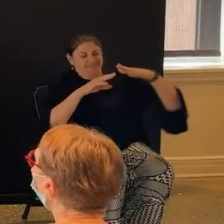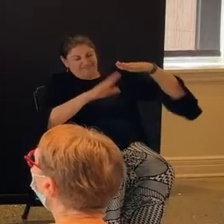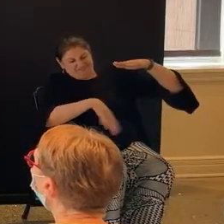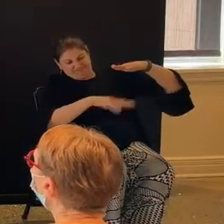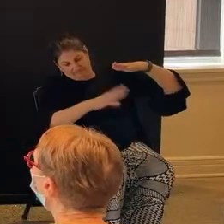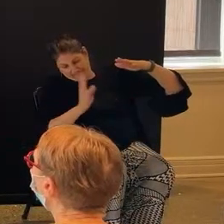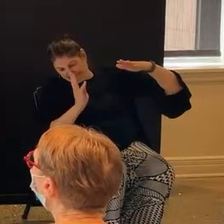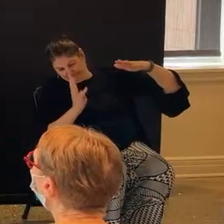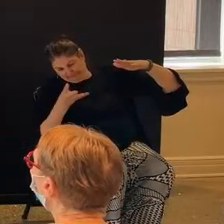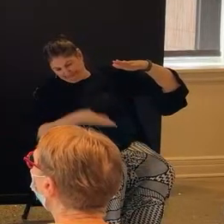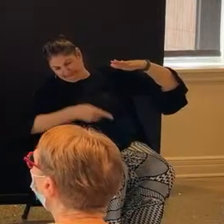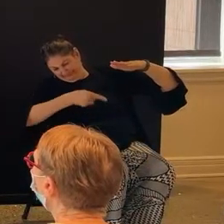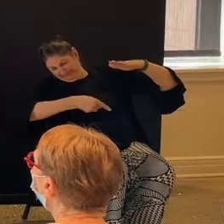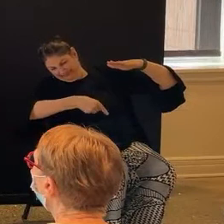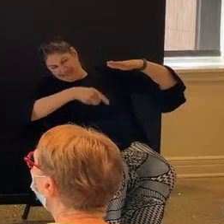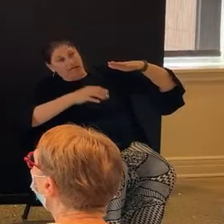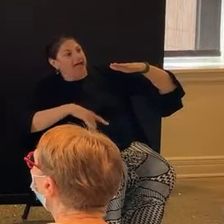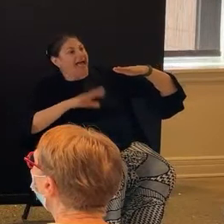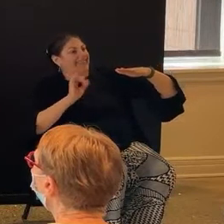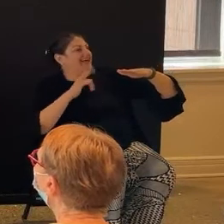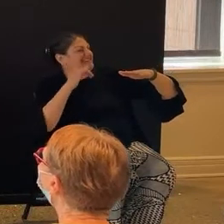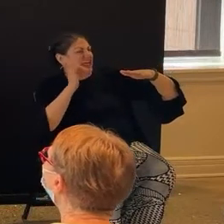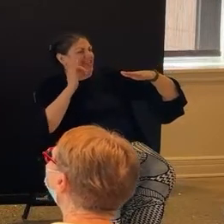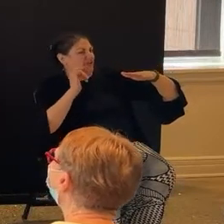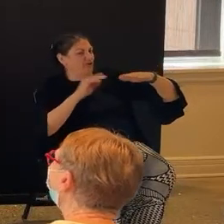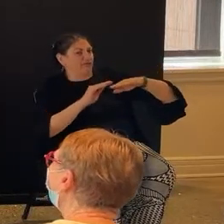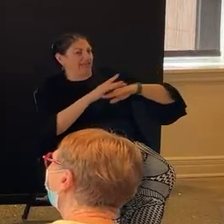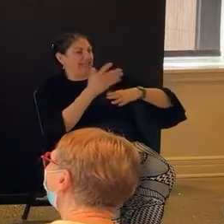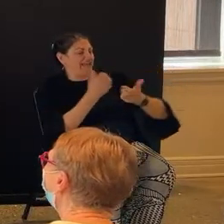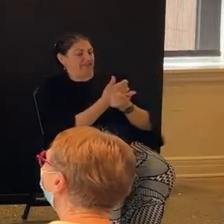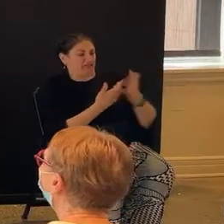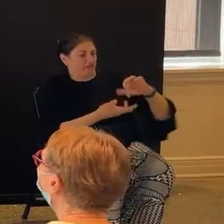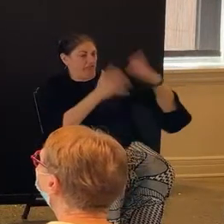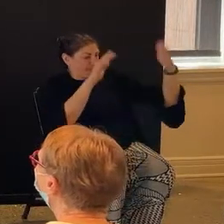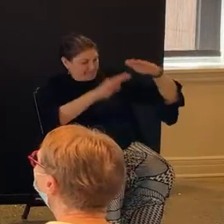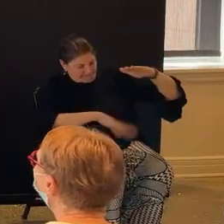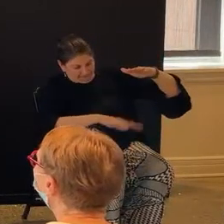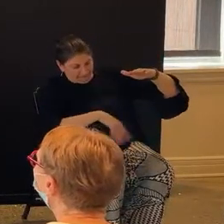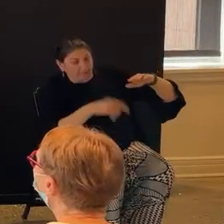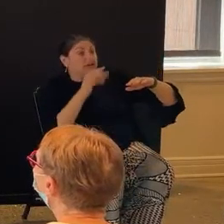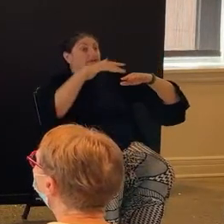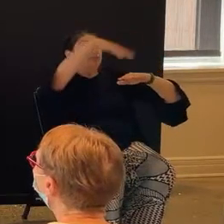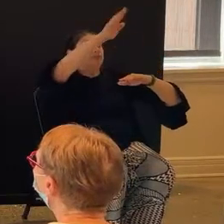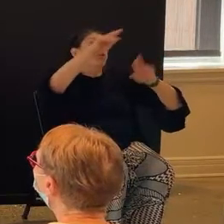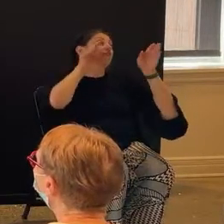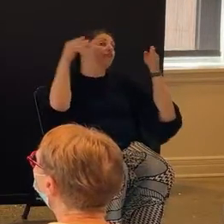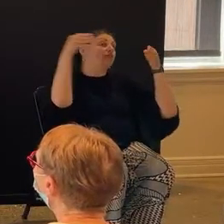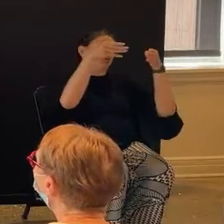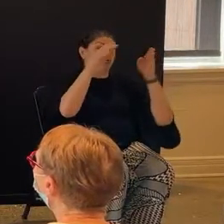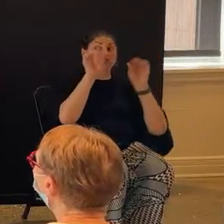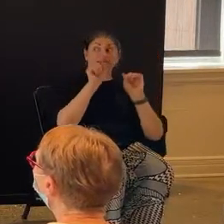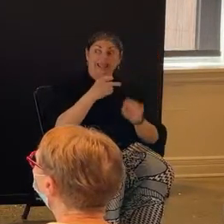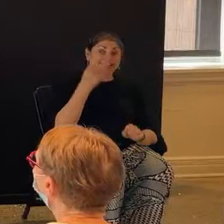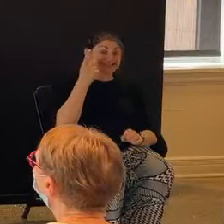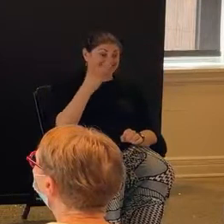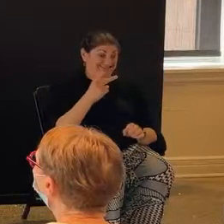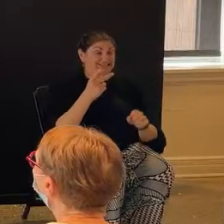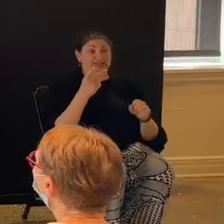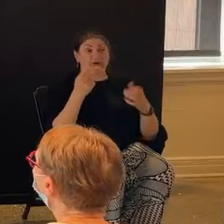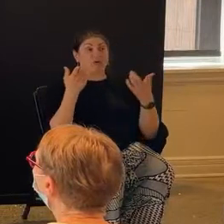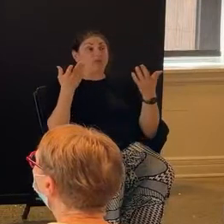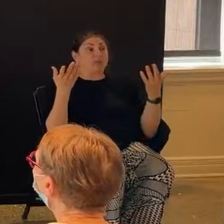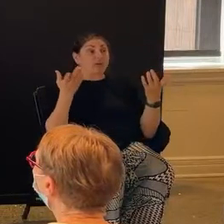it's California messing things up, but but just look here. You can see that we're being pushed, we're